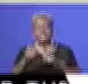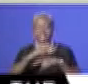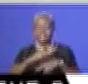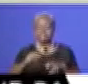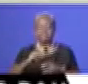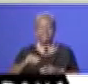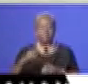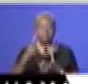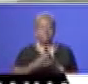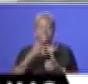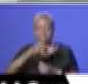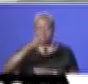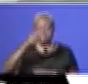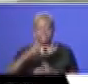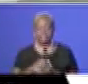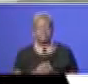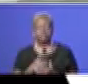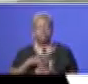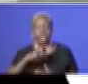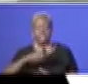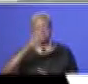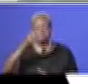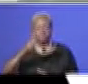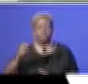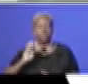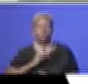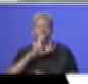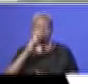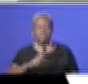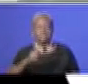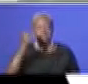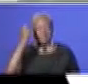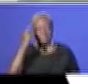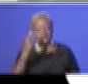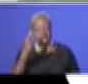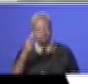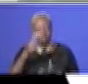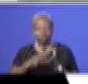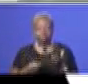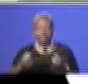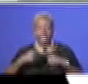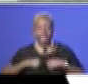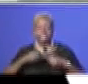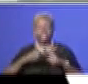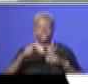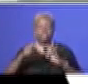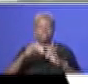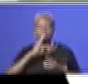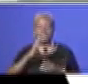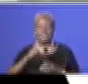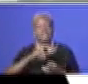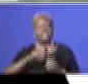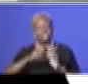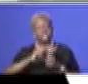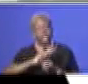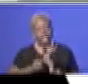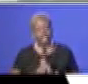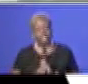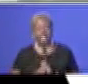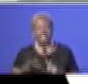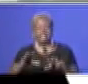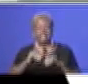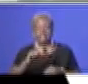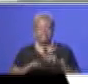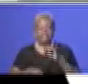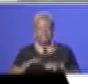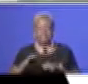white supremacy. We have to be intentional. We have to understand what has to be dismantled, and then we have to take those steps.